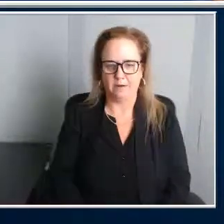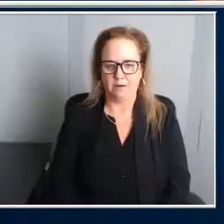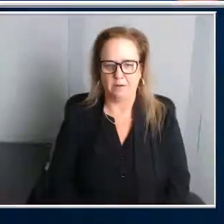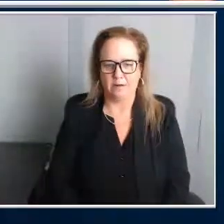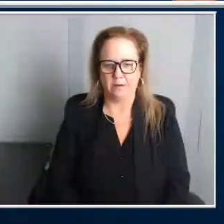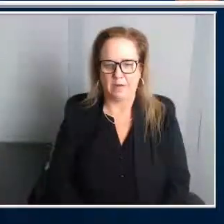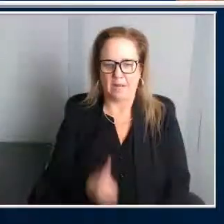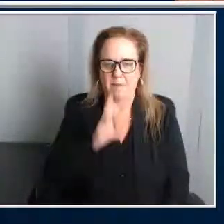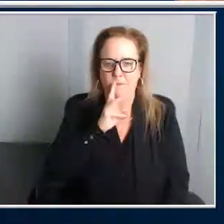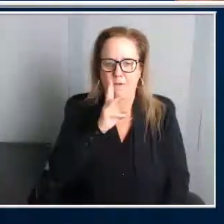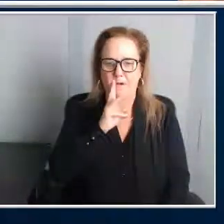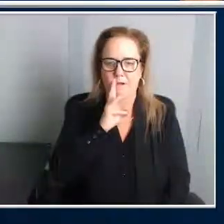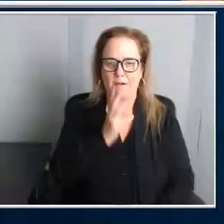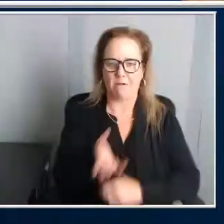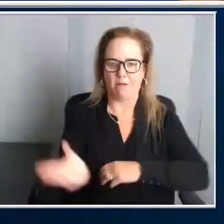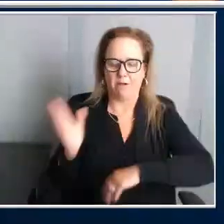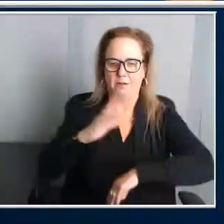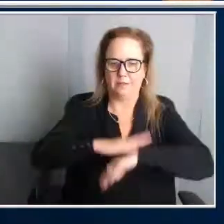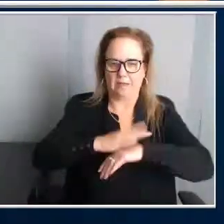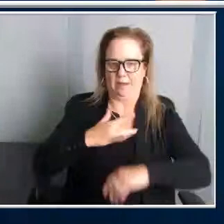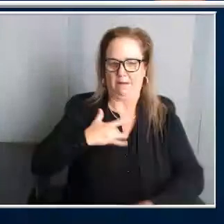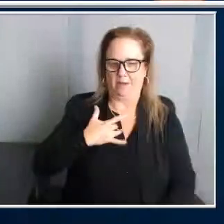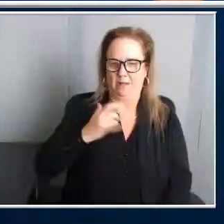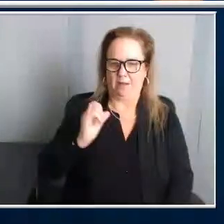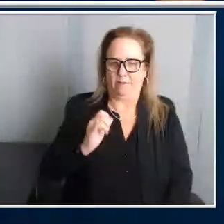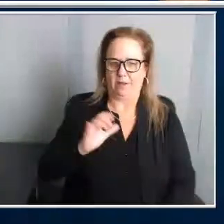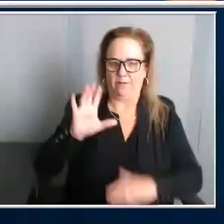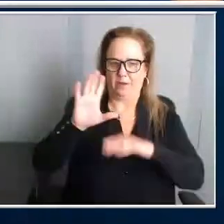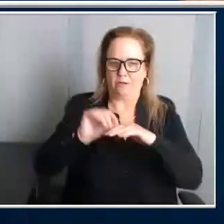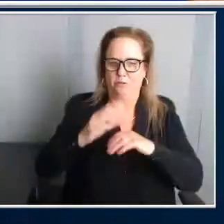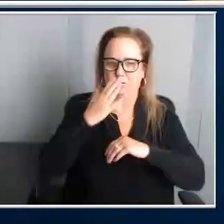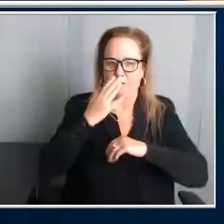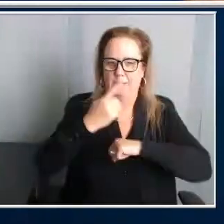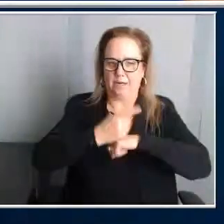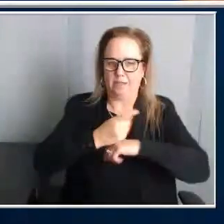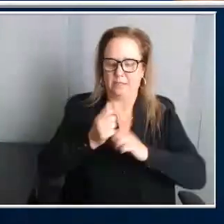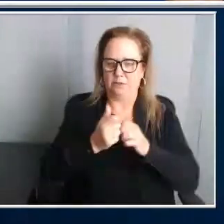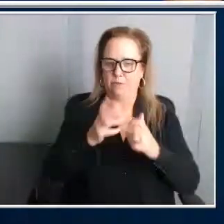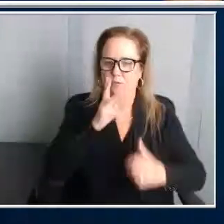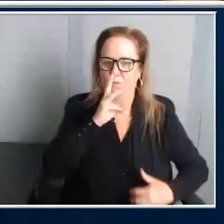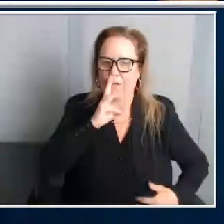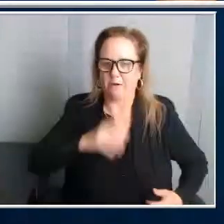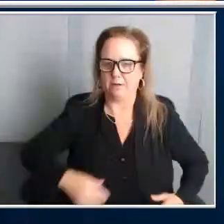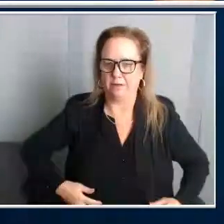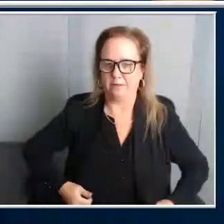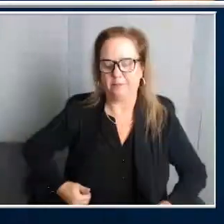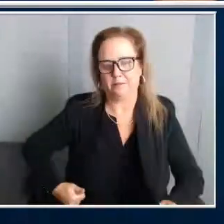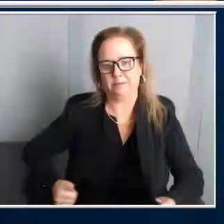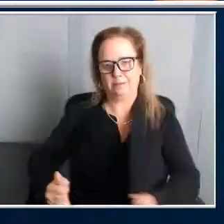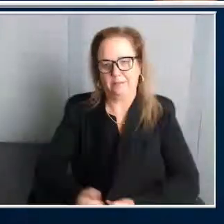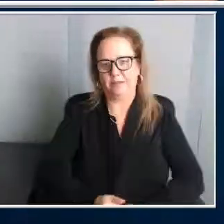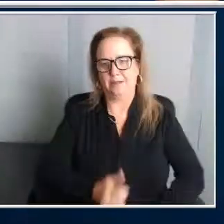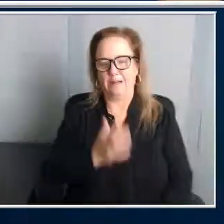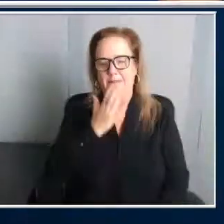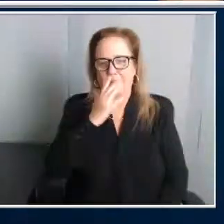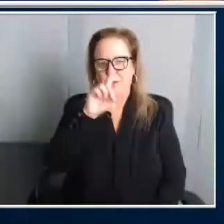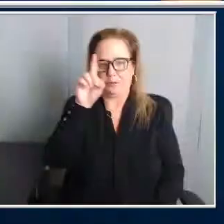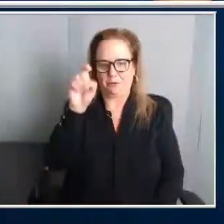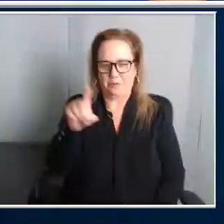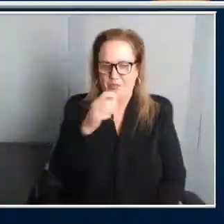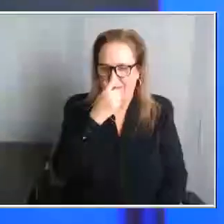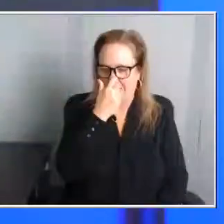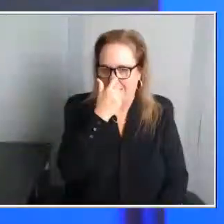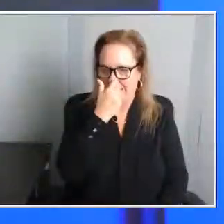one of these around all day, and I feel like if I finish this as a good day, is this too much water? Well, that's a good question. Typically,